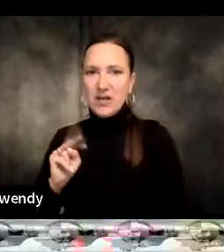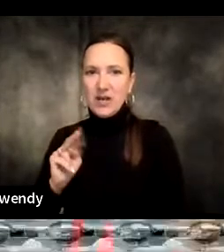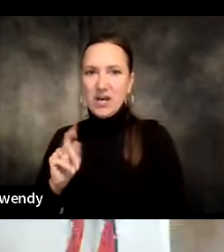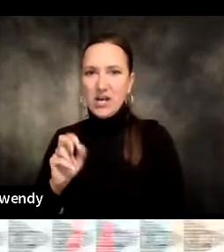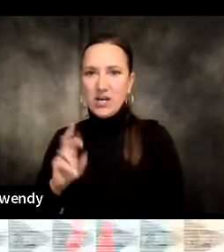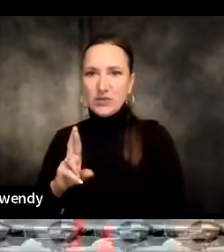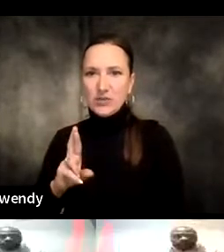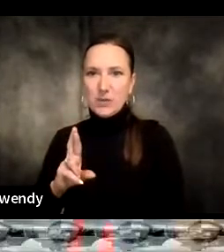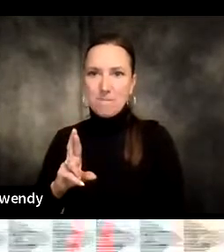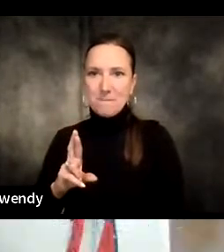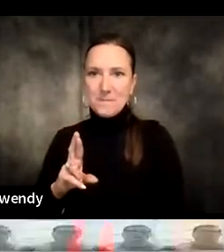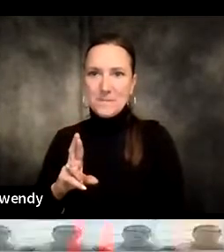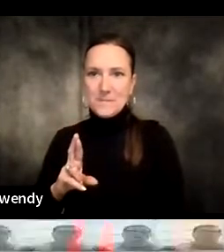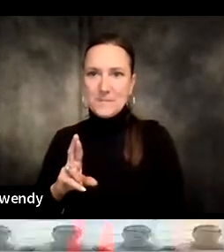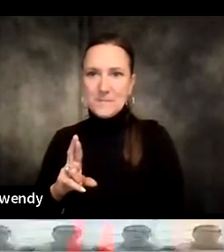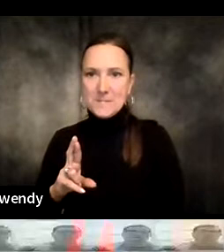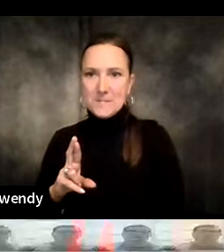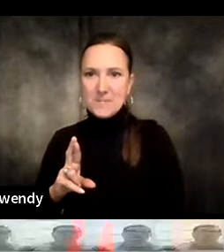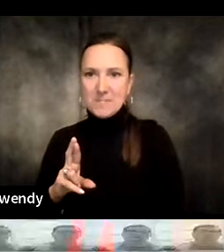Hello.